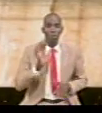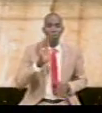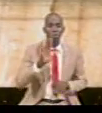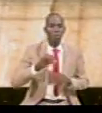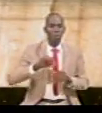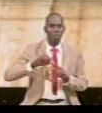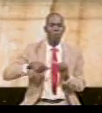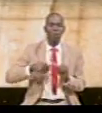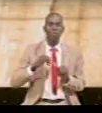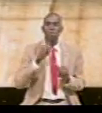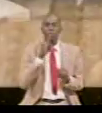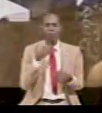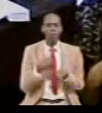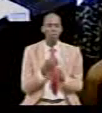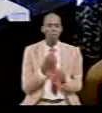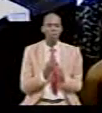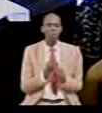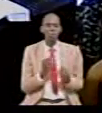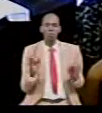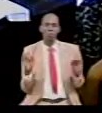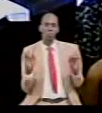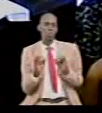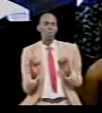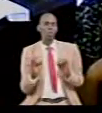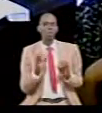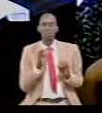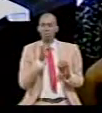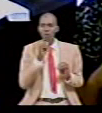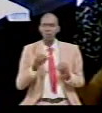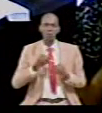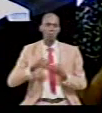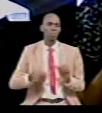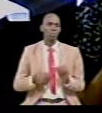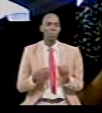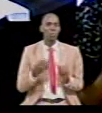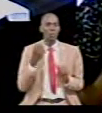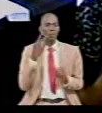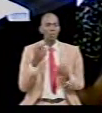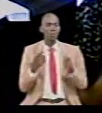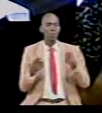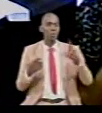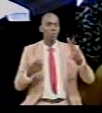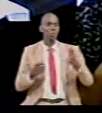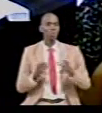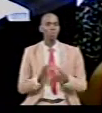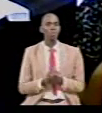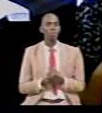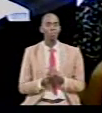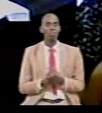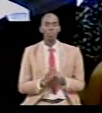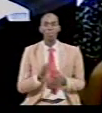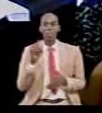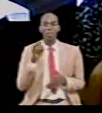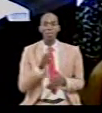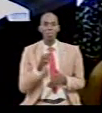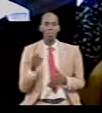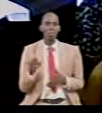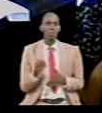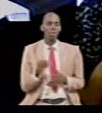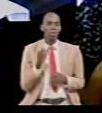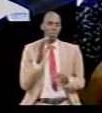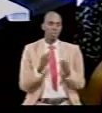made uncircumcision. In verse 26, therefore, the